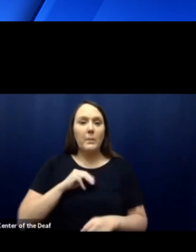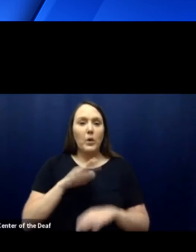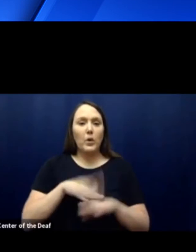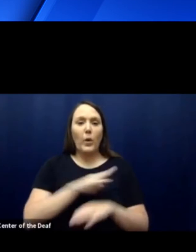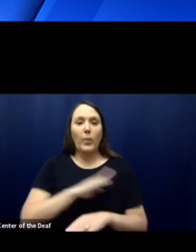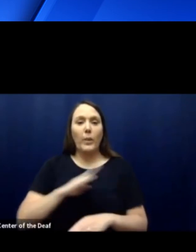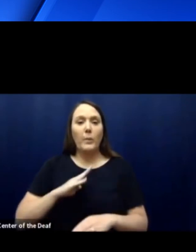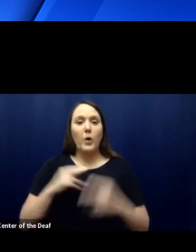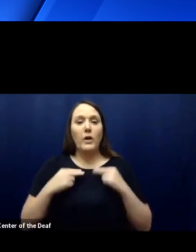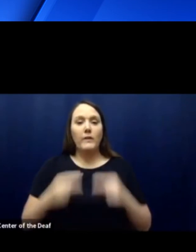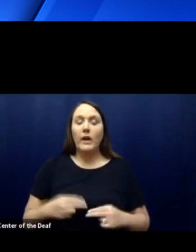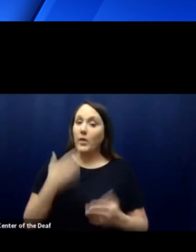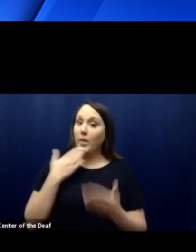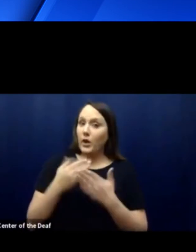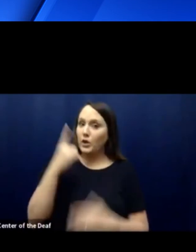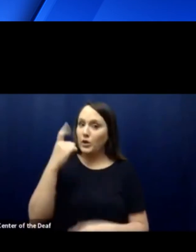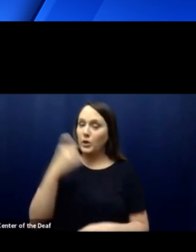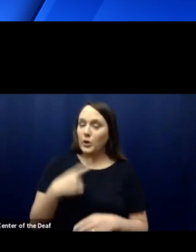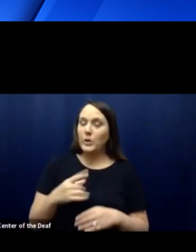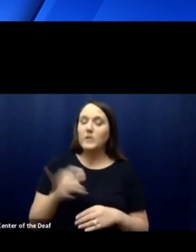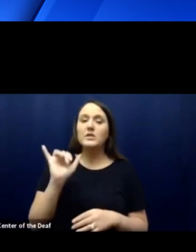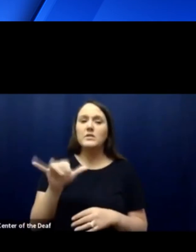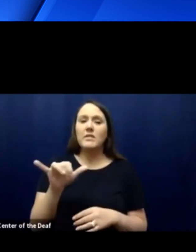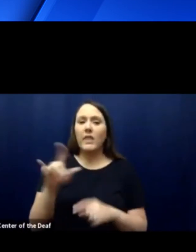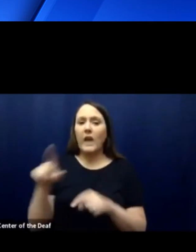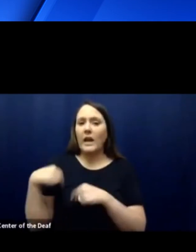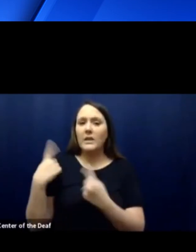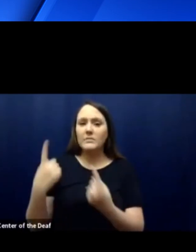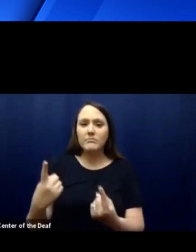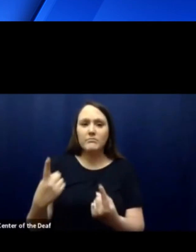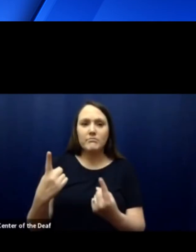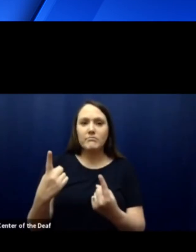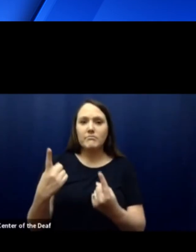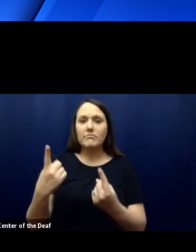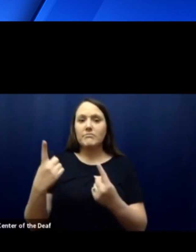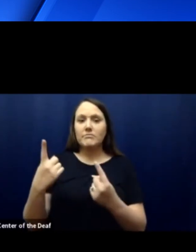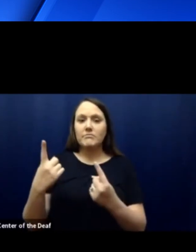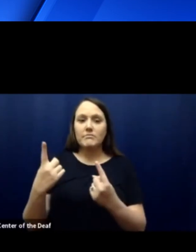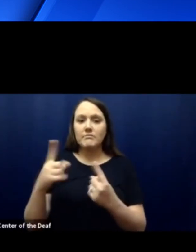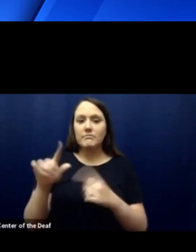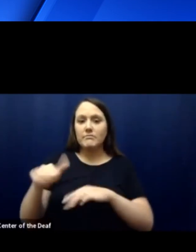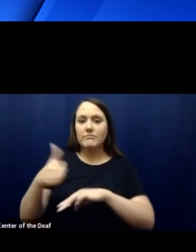It's a really great question. That has been a standard